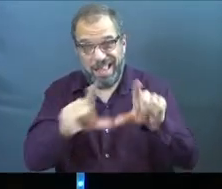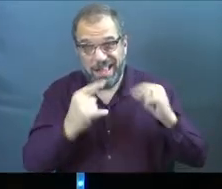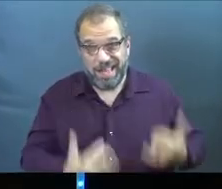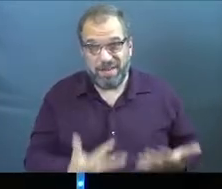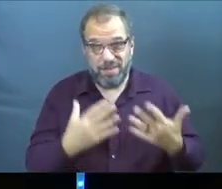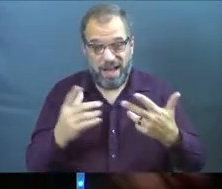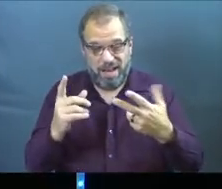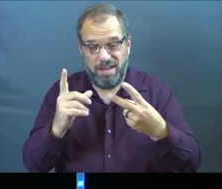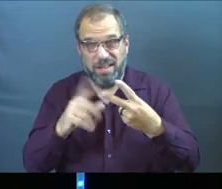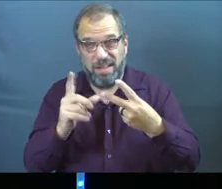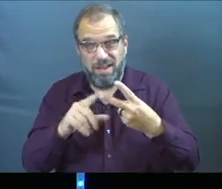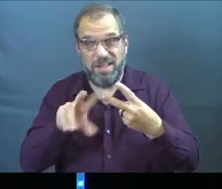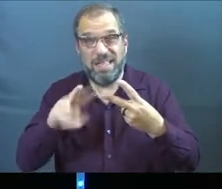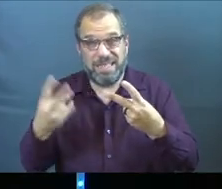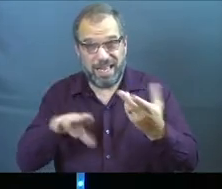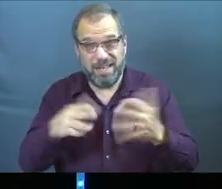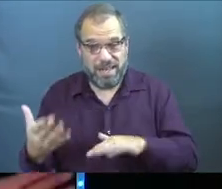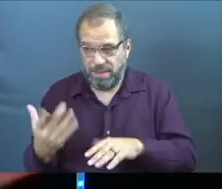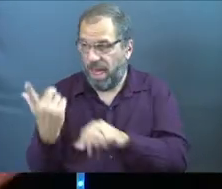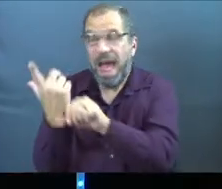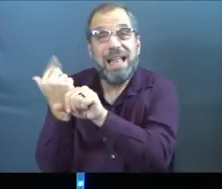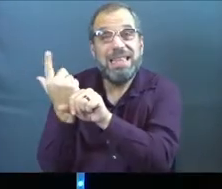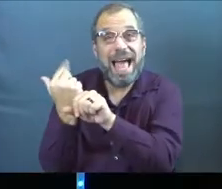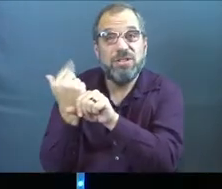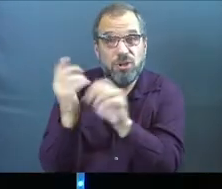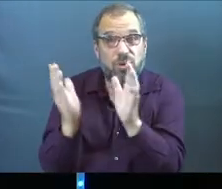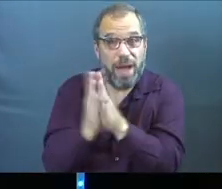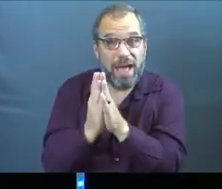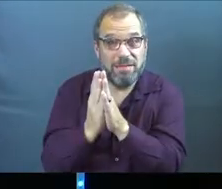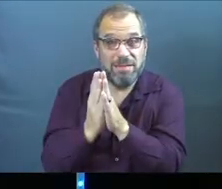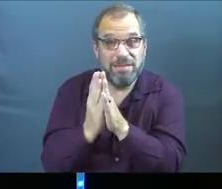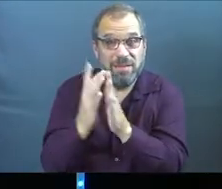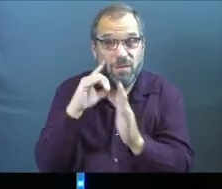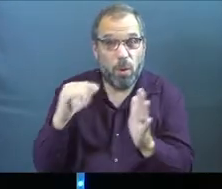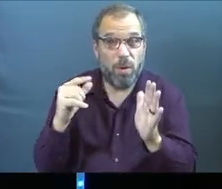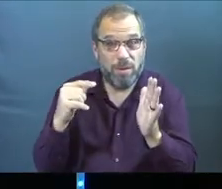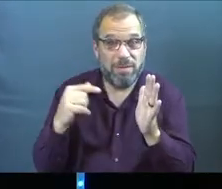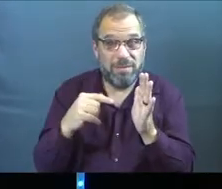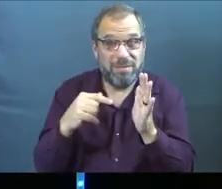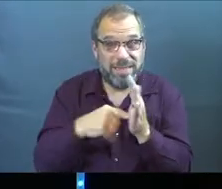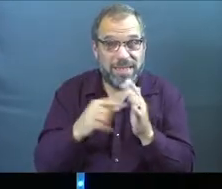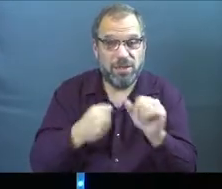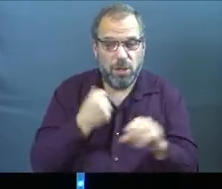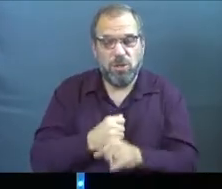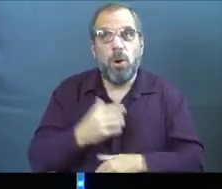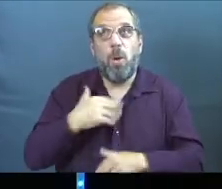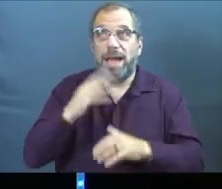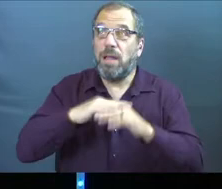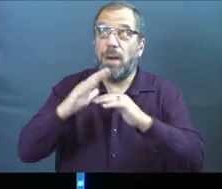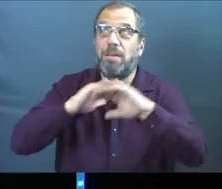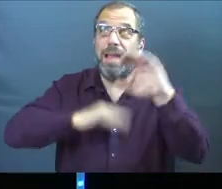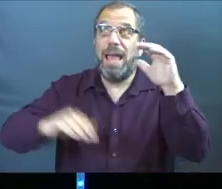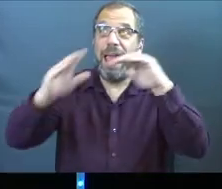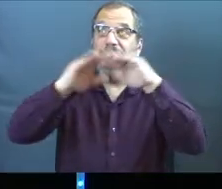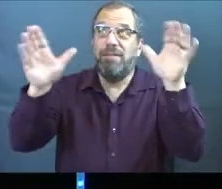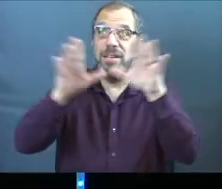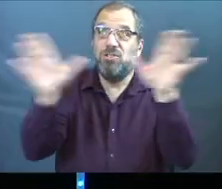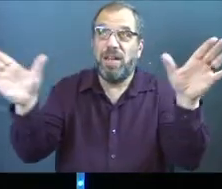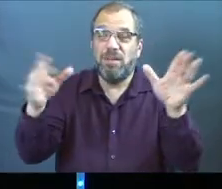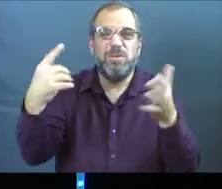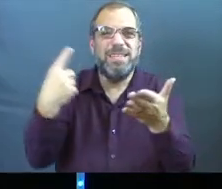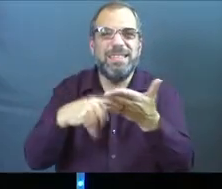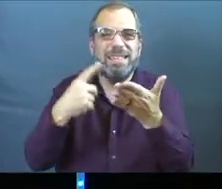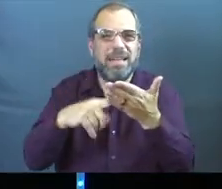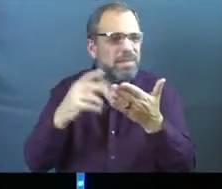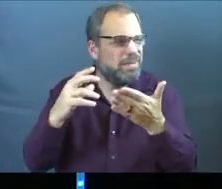us last year, okay, we did You Asked For It as well. And I got the privilege to speak about just heaven in general. And we talked